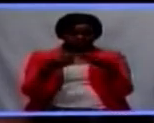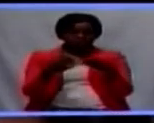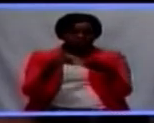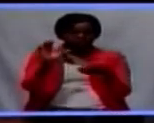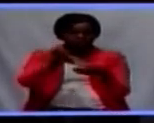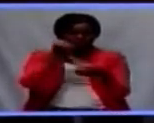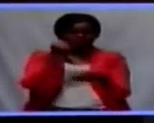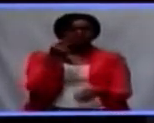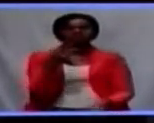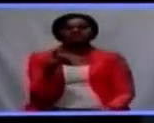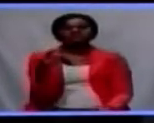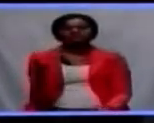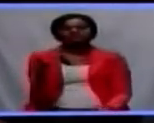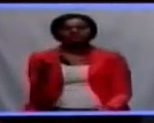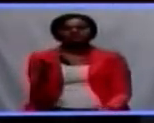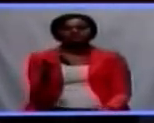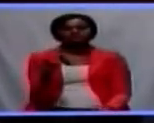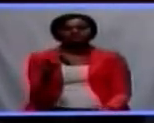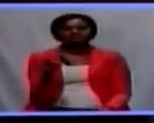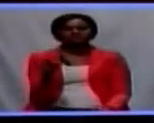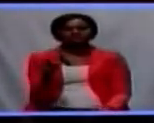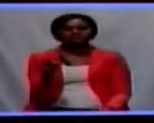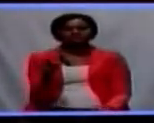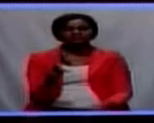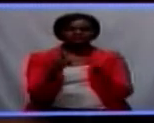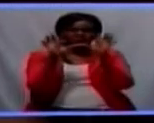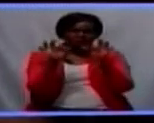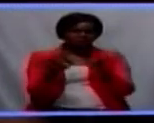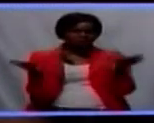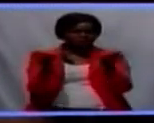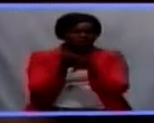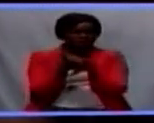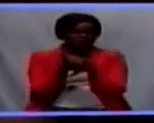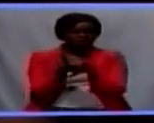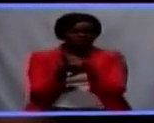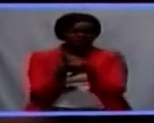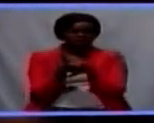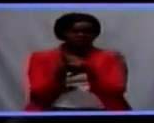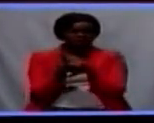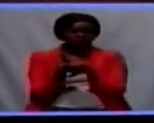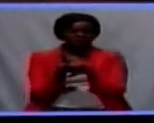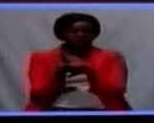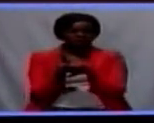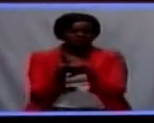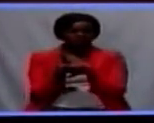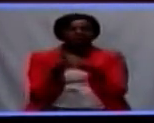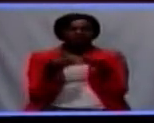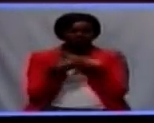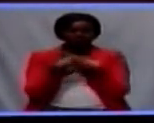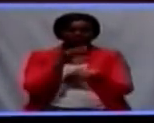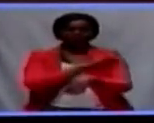property. There's provision for garnishing of accounts, okay? We have those